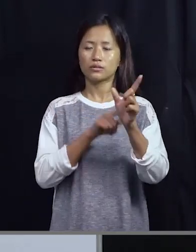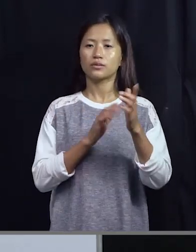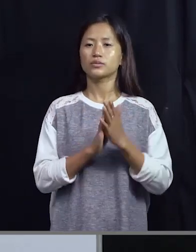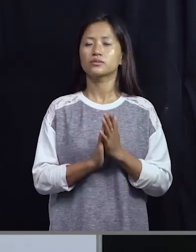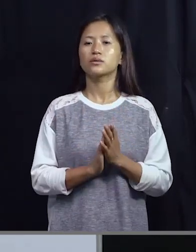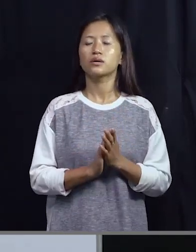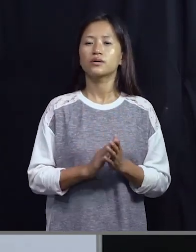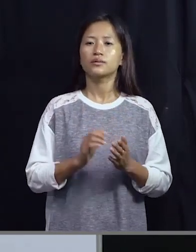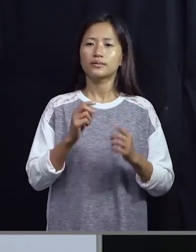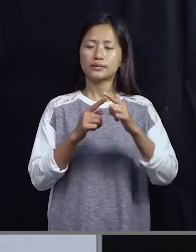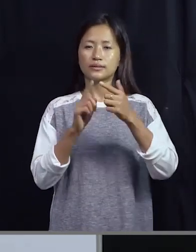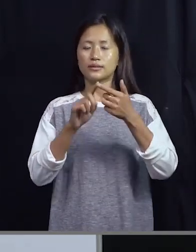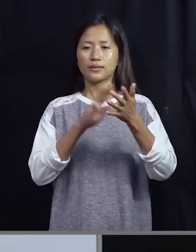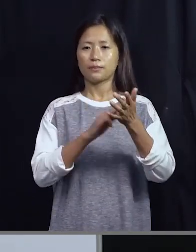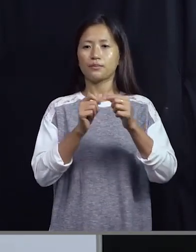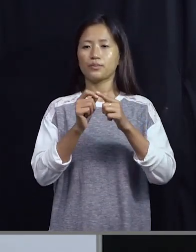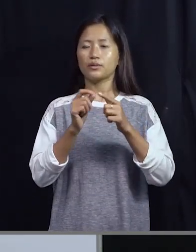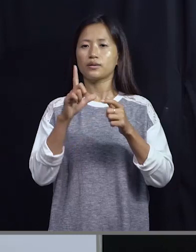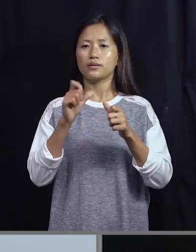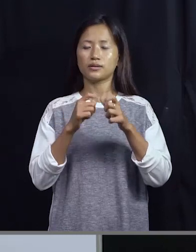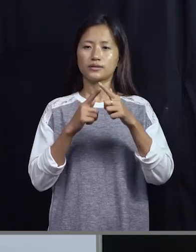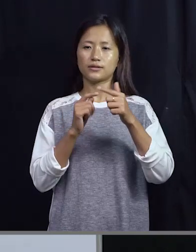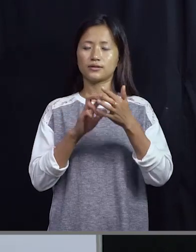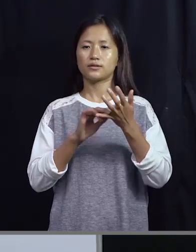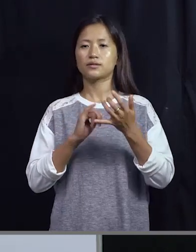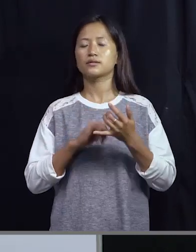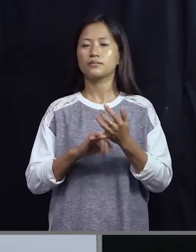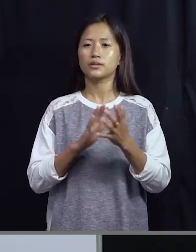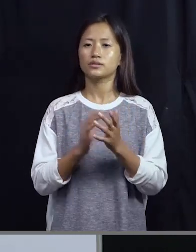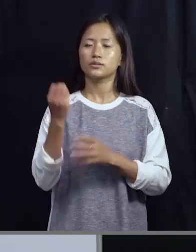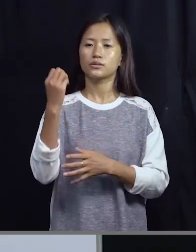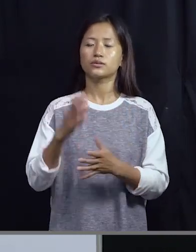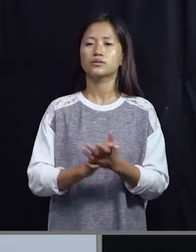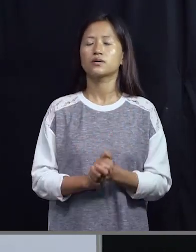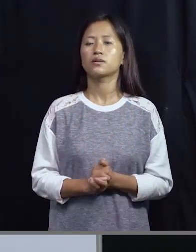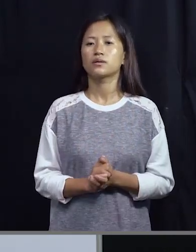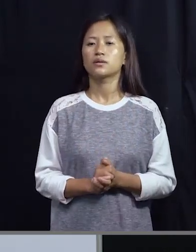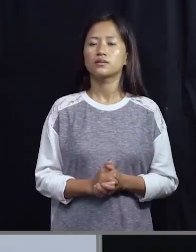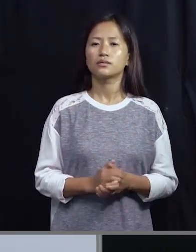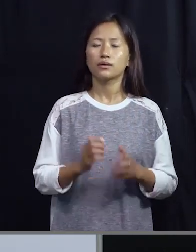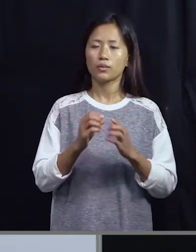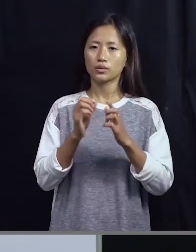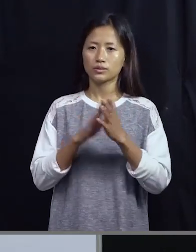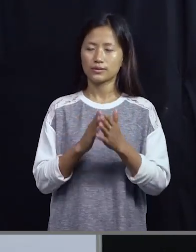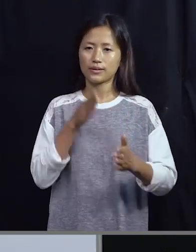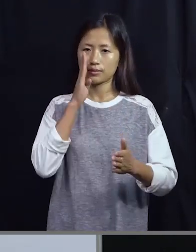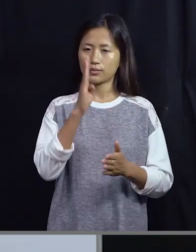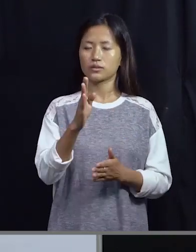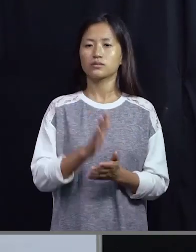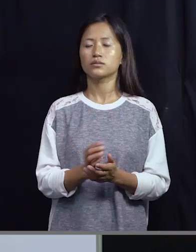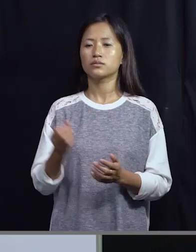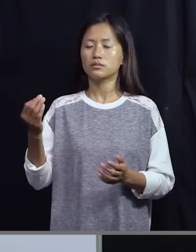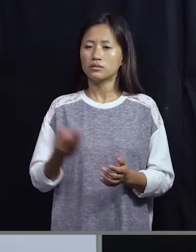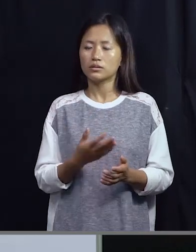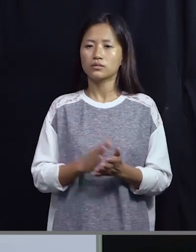are present in the template strand. However, this DNA polymerase can direct the synthesis of the new